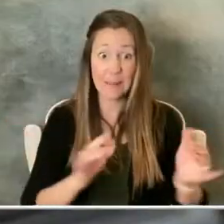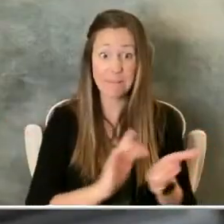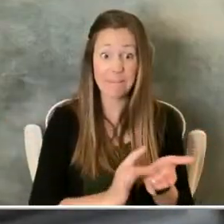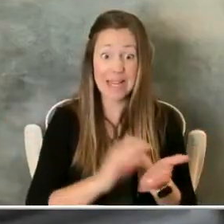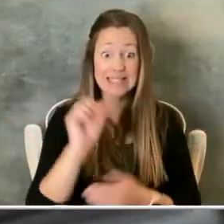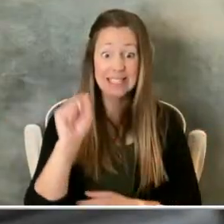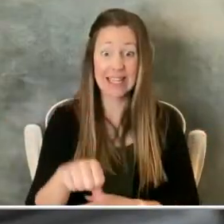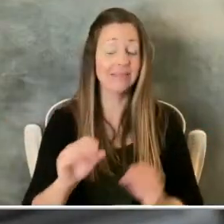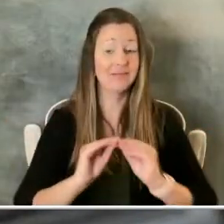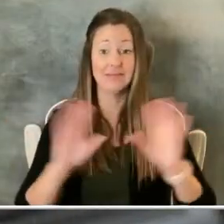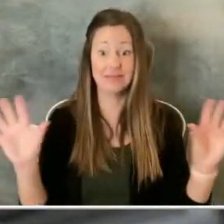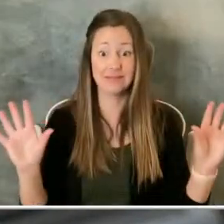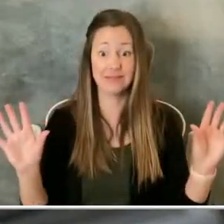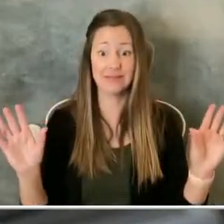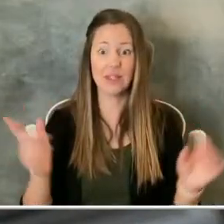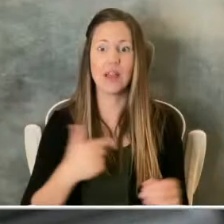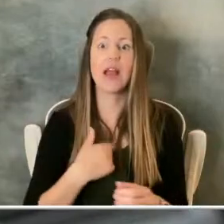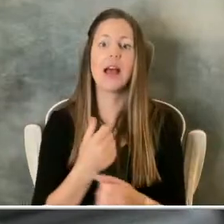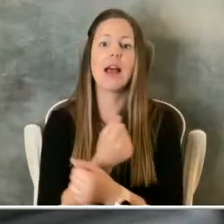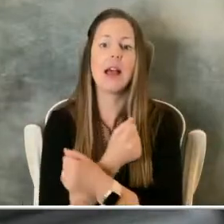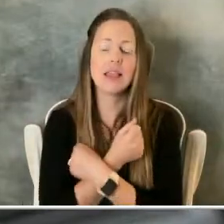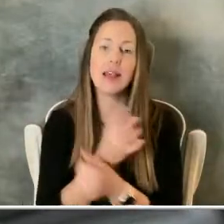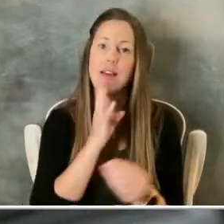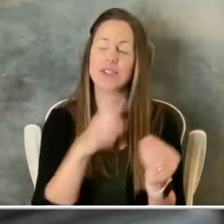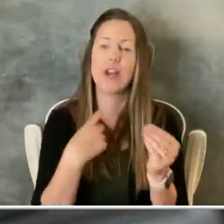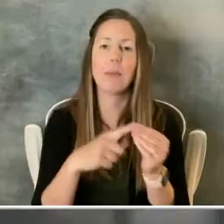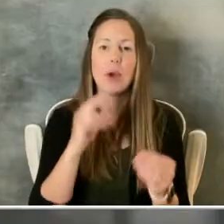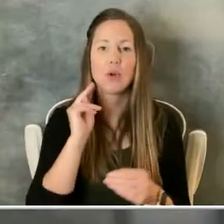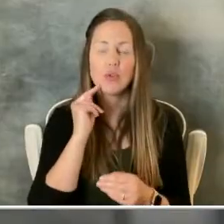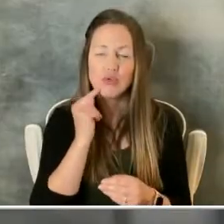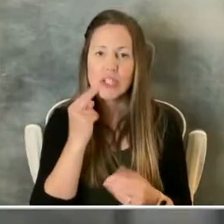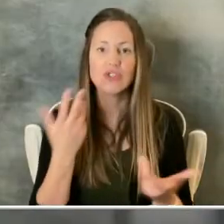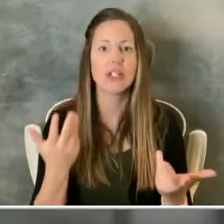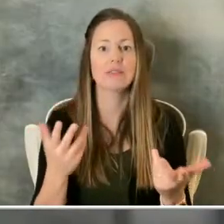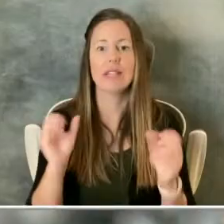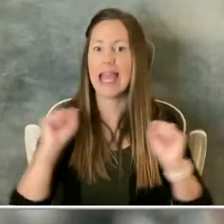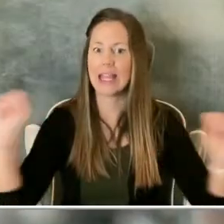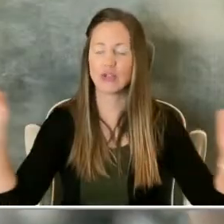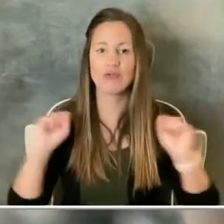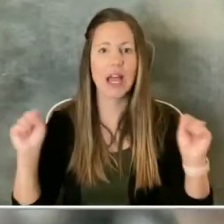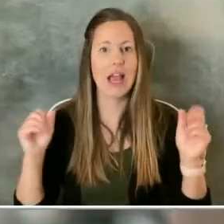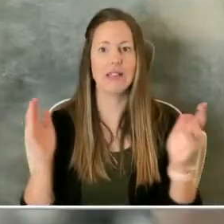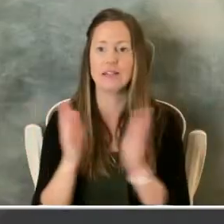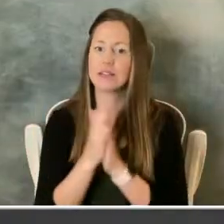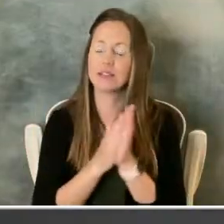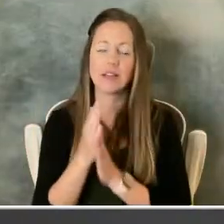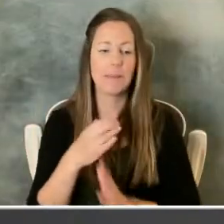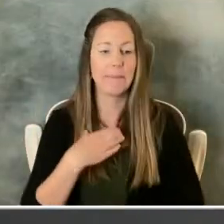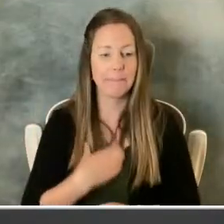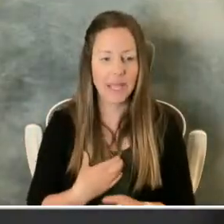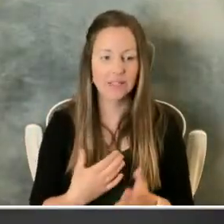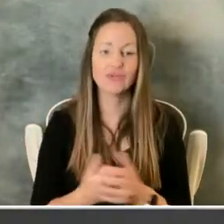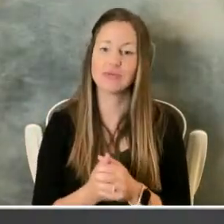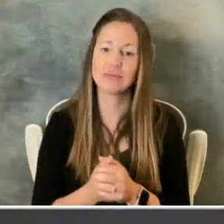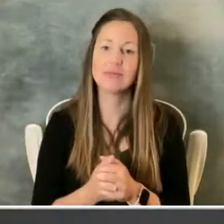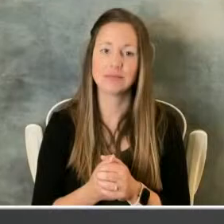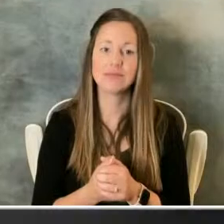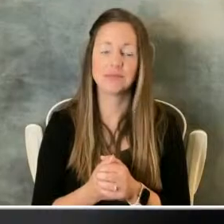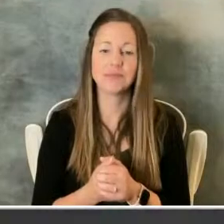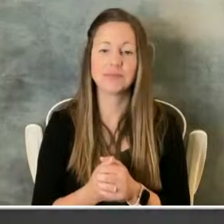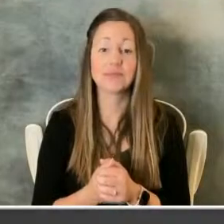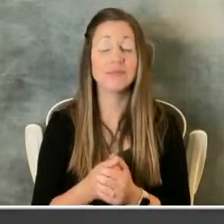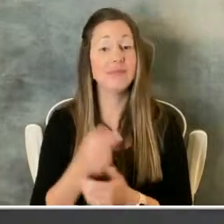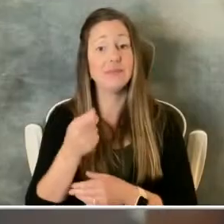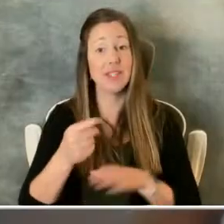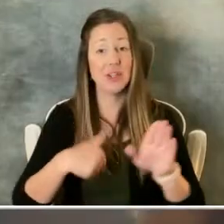I love talking about nutrition and exercise with anyone. It's my second passion next to nursing. If you walk 2 or 3